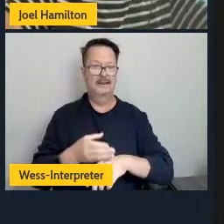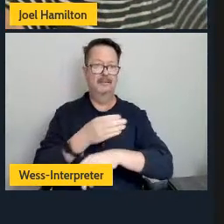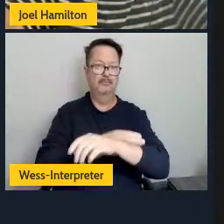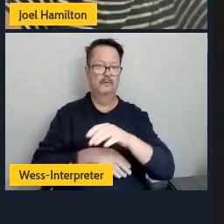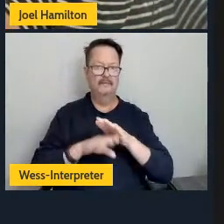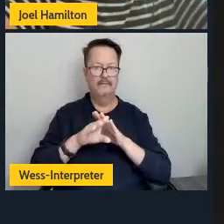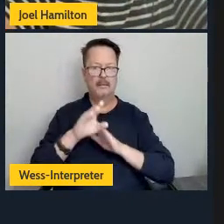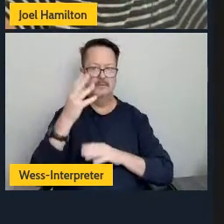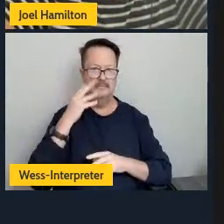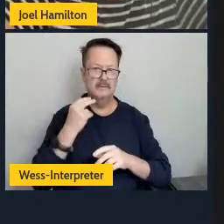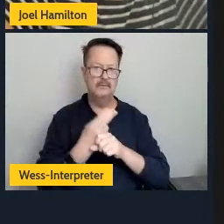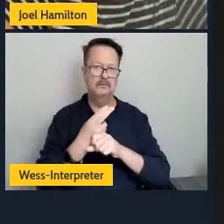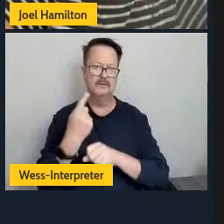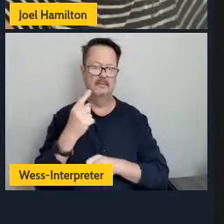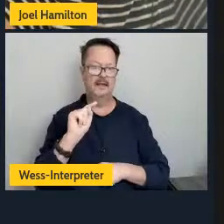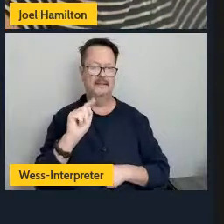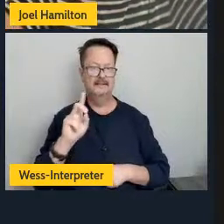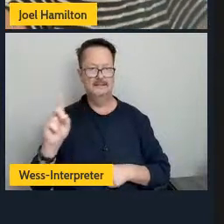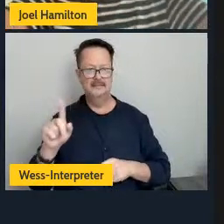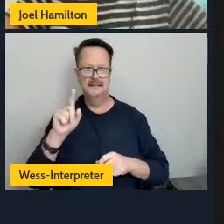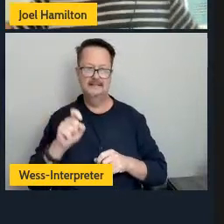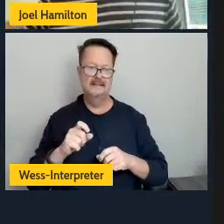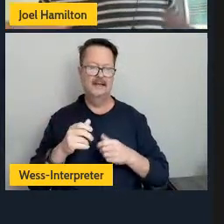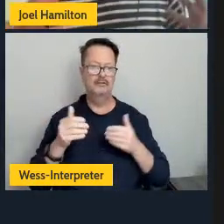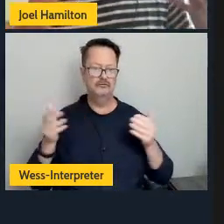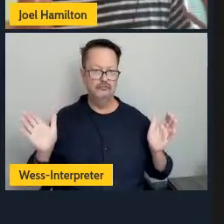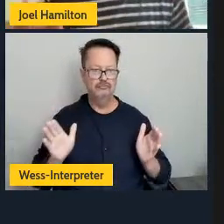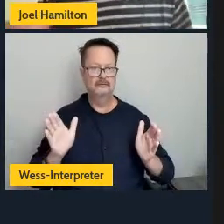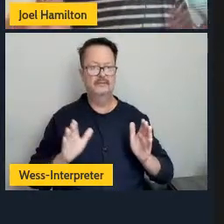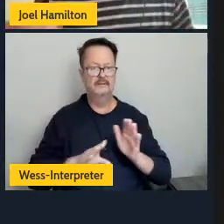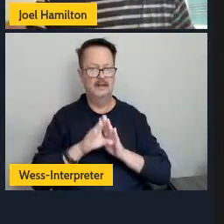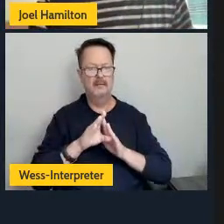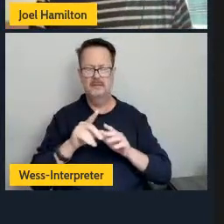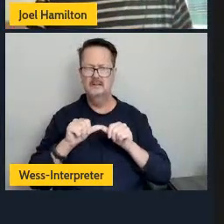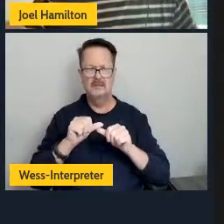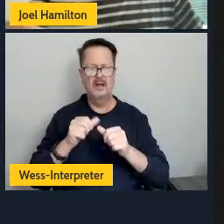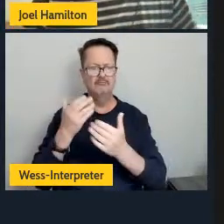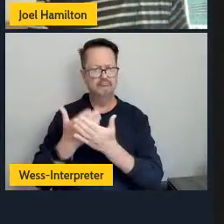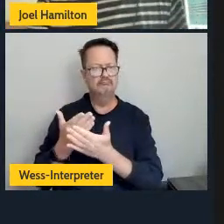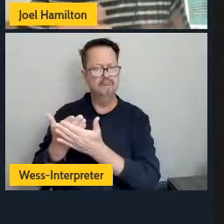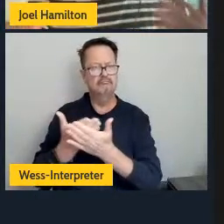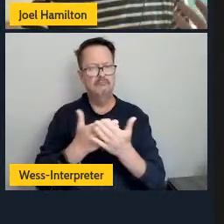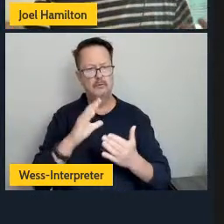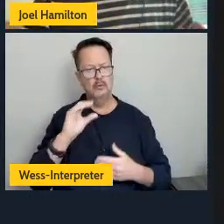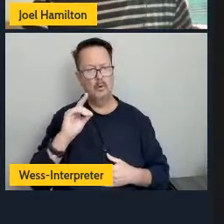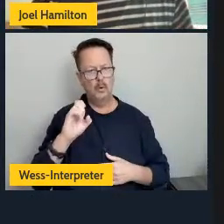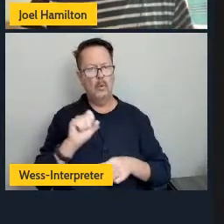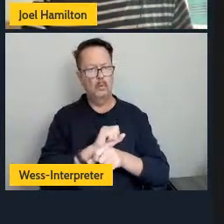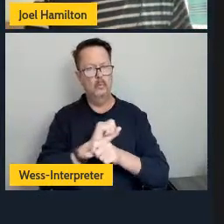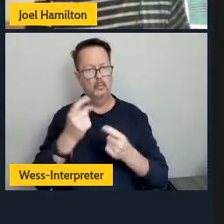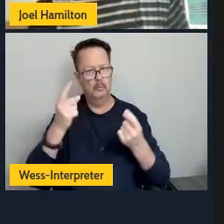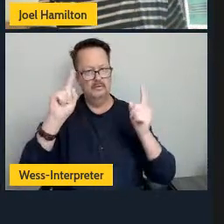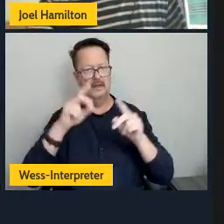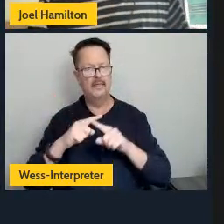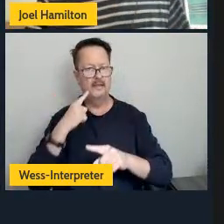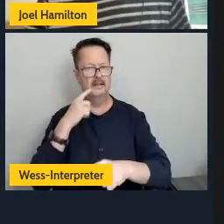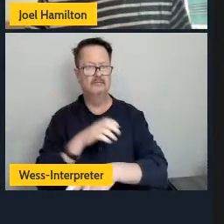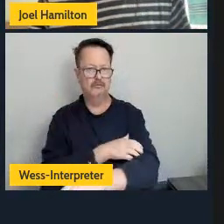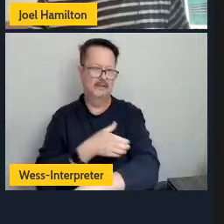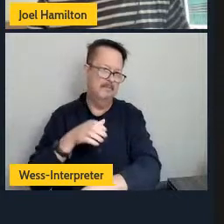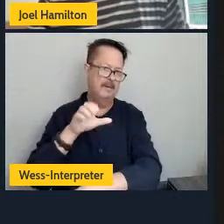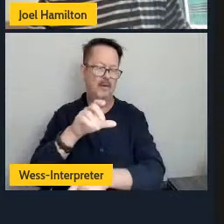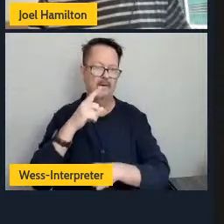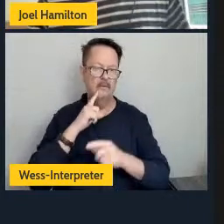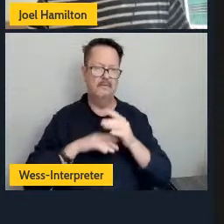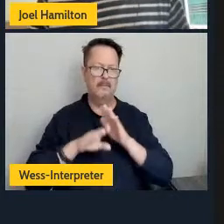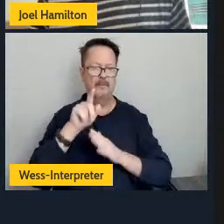using something like TDD, test-driven development, it provides constant validation that your code works. I think it's very empowering for a developer to, as they